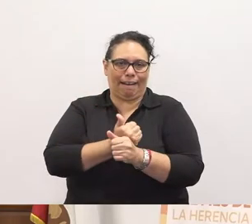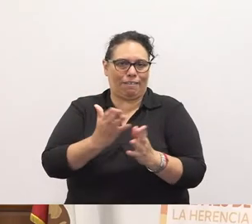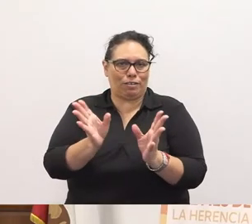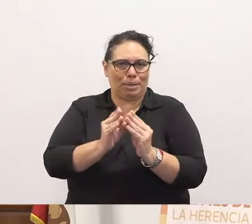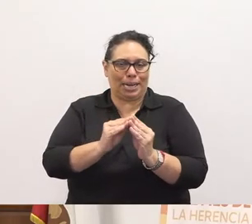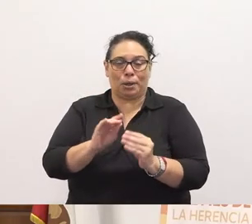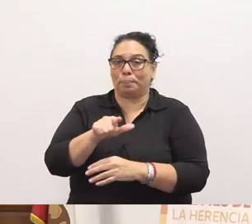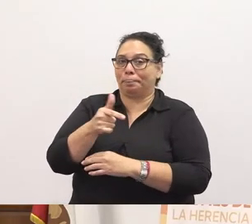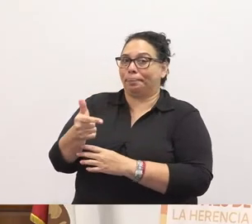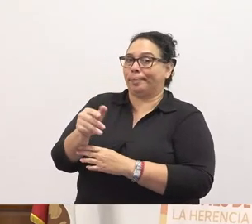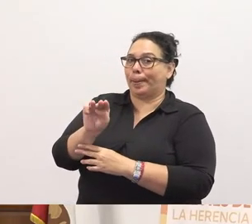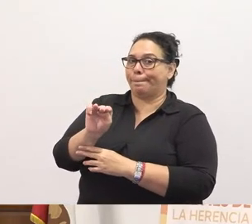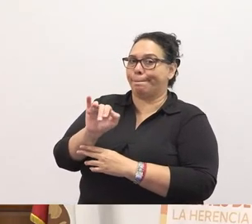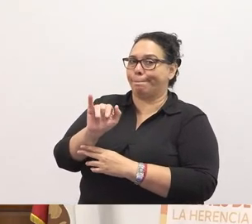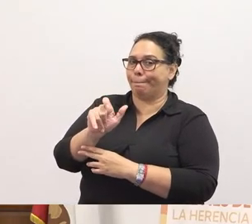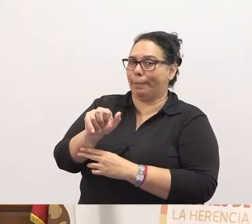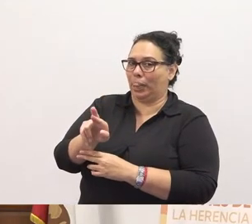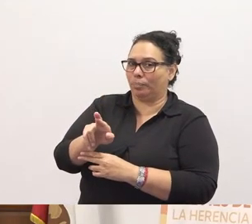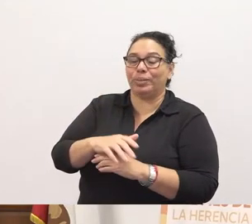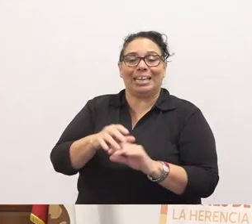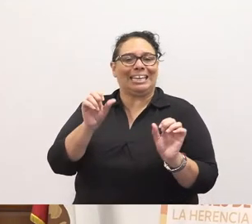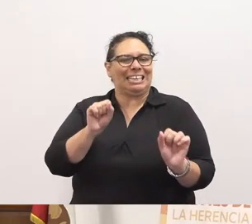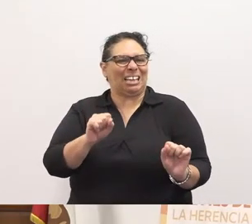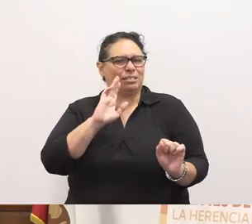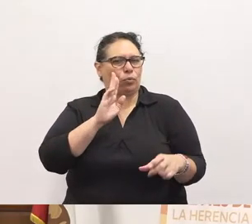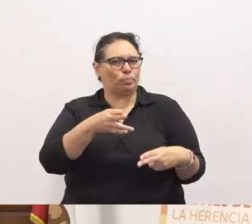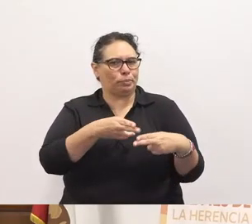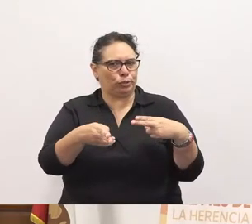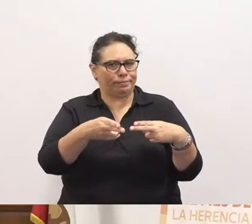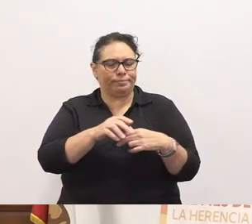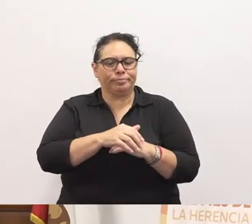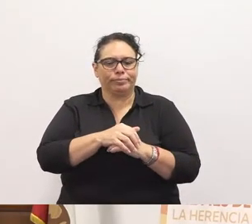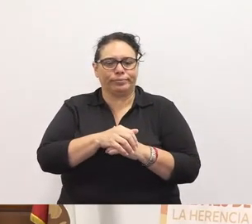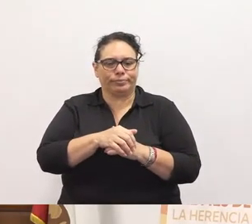Miller. Yes, I'll be brief